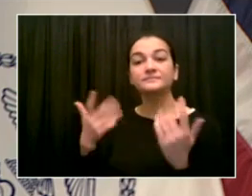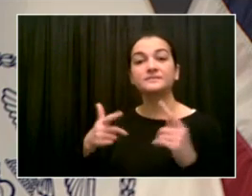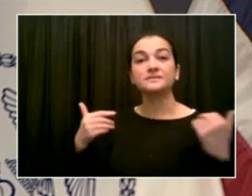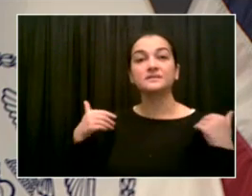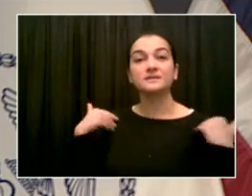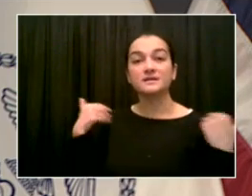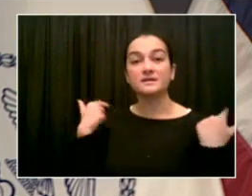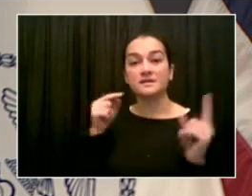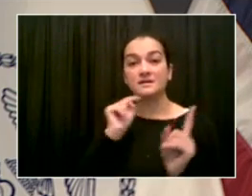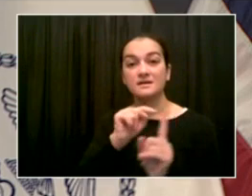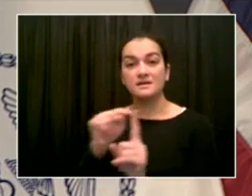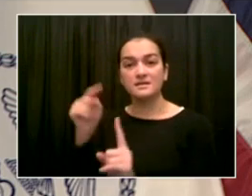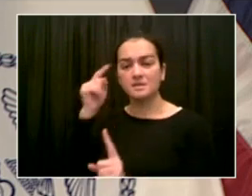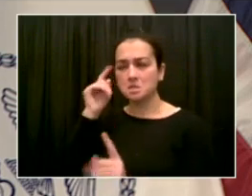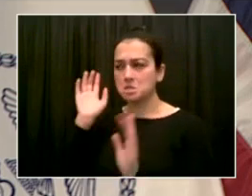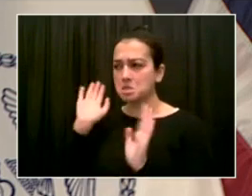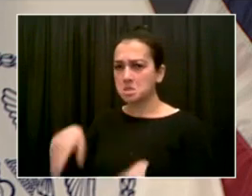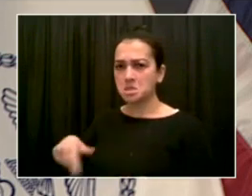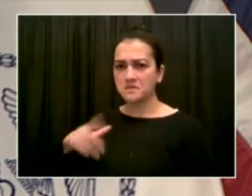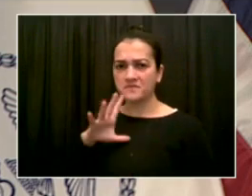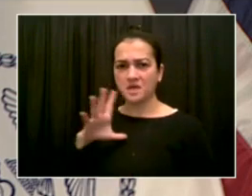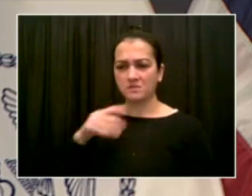vaccine. True or false, Dr. Long?